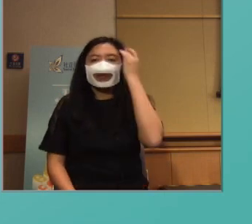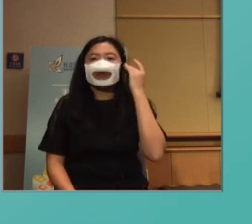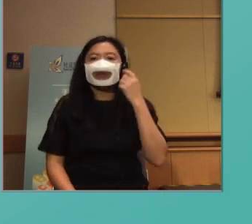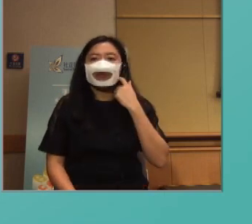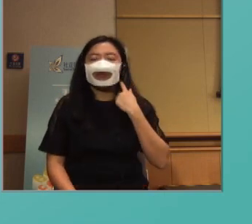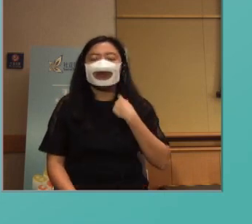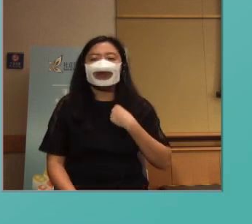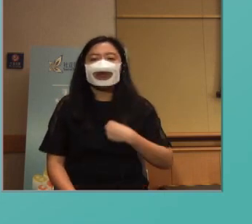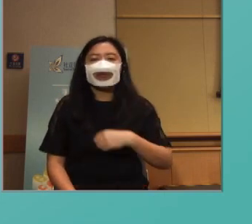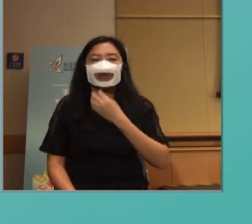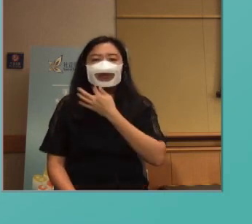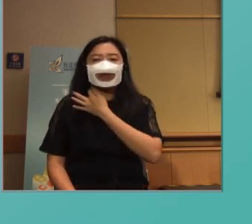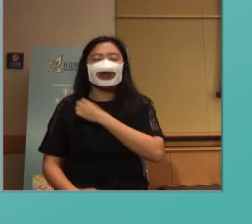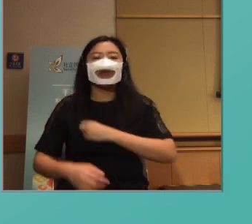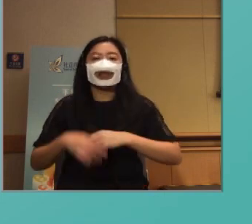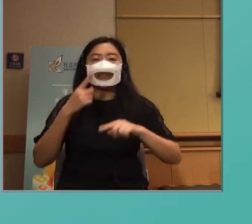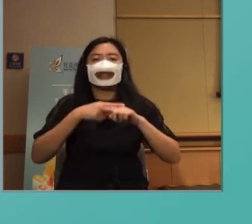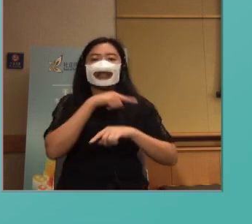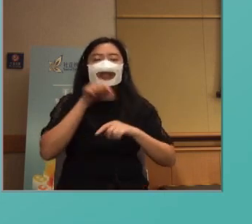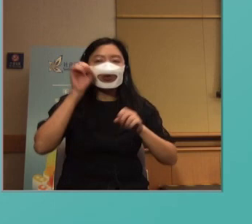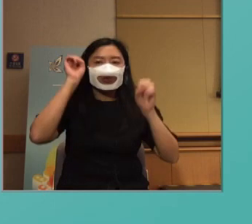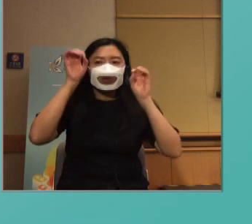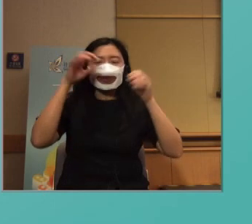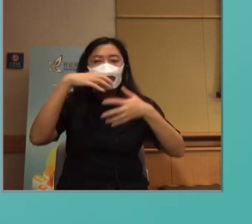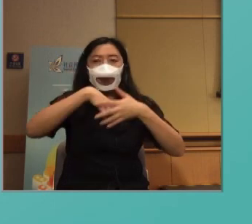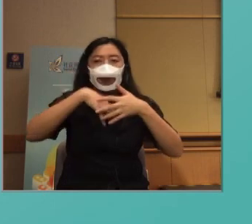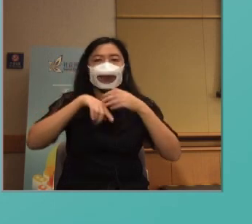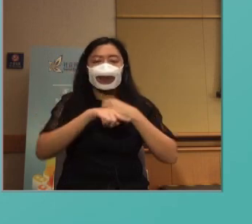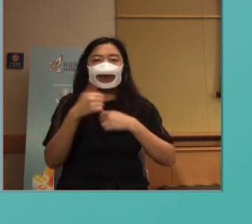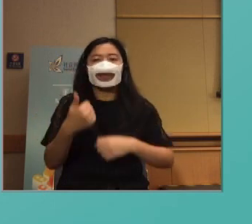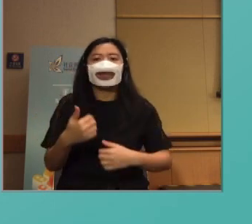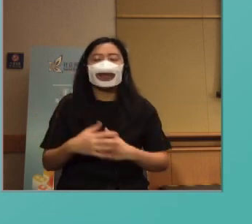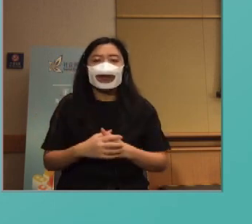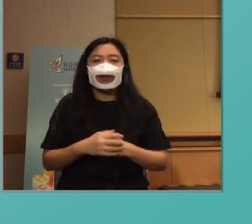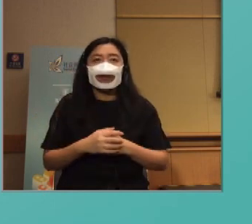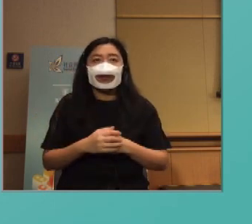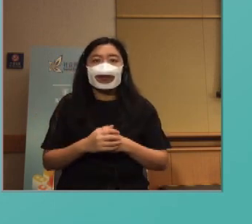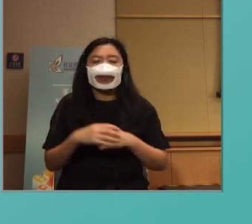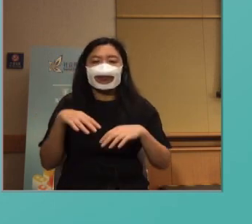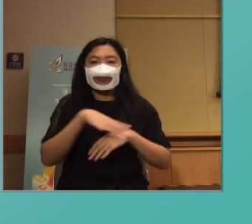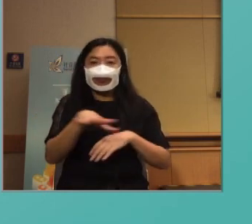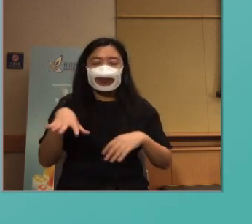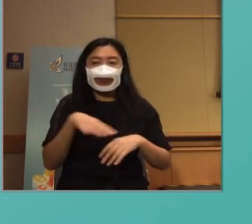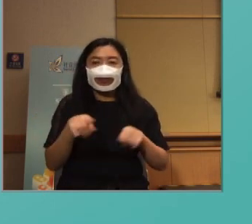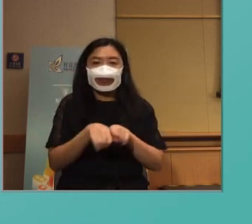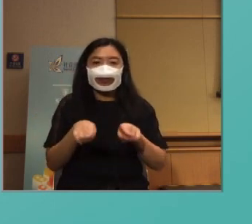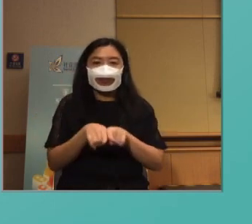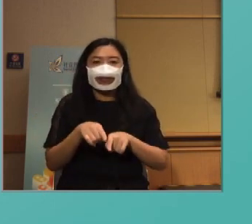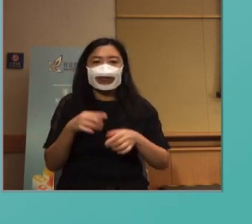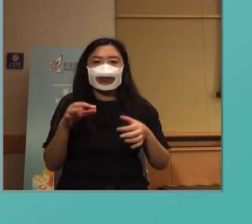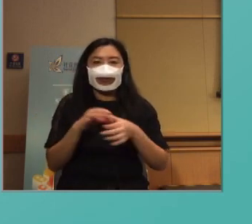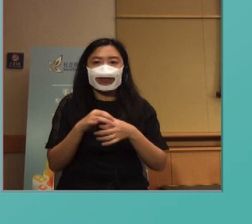gaming ecosystem. Our team works with multiple brands named to drive growth in virtual real